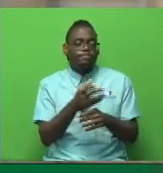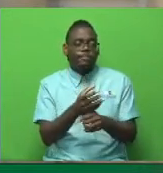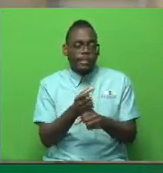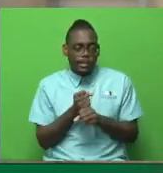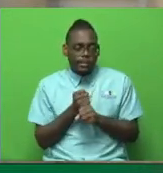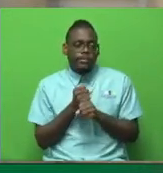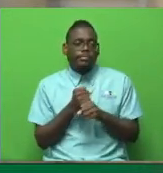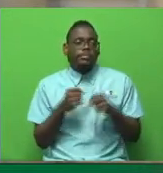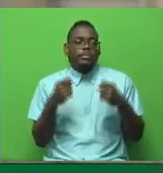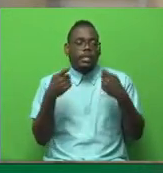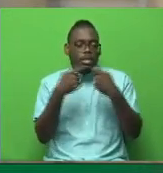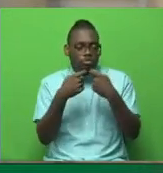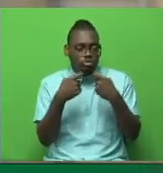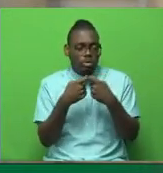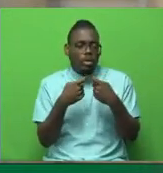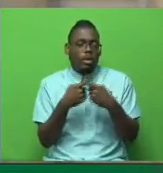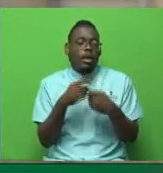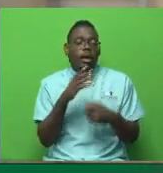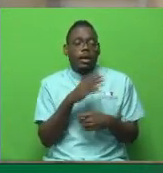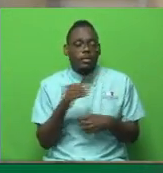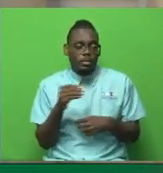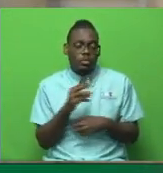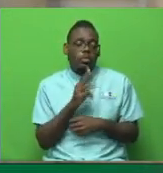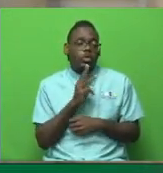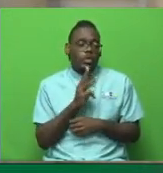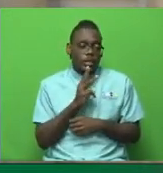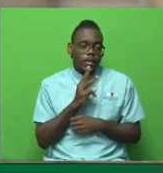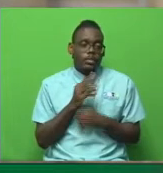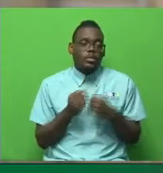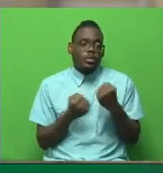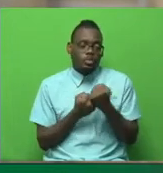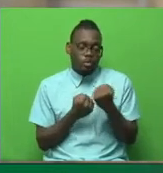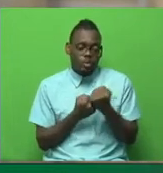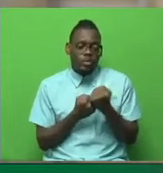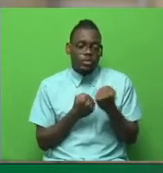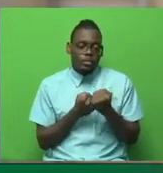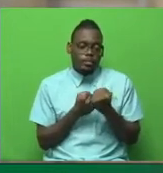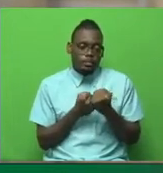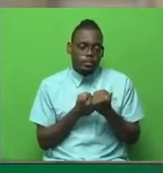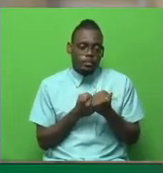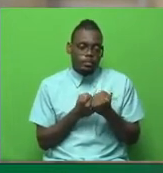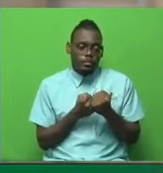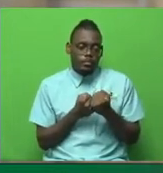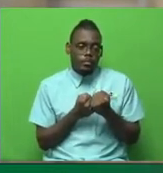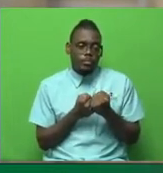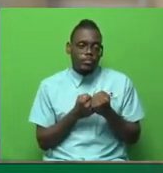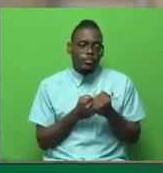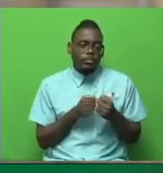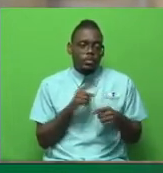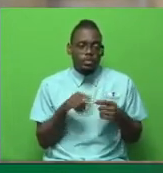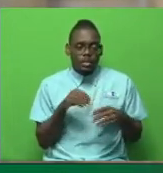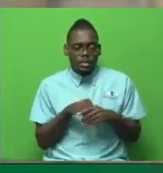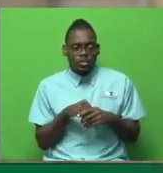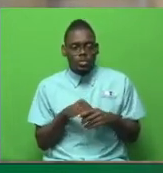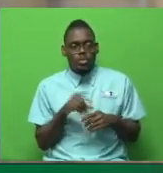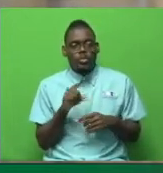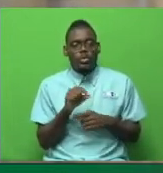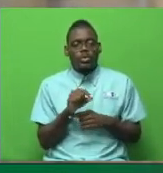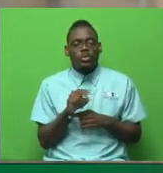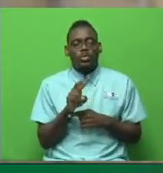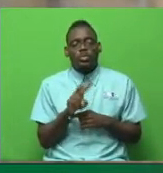of 3.75 million dollars in 2023 and have set us and we have also set aside